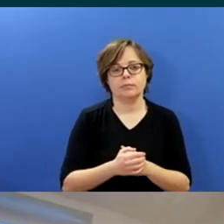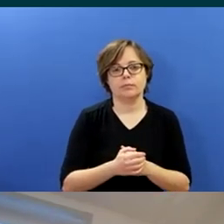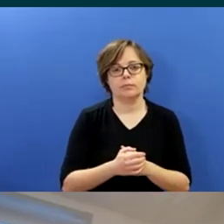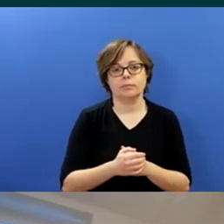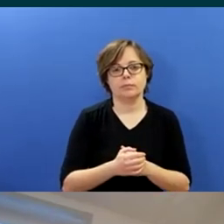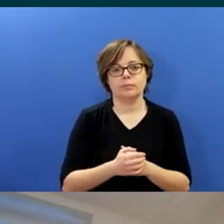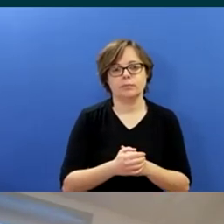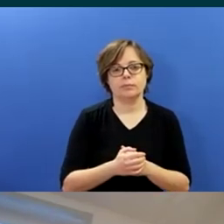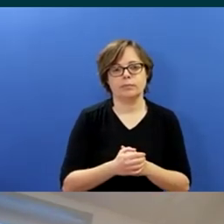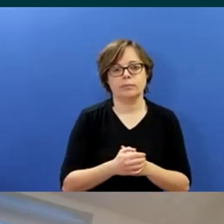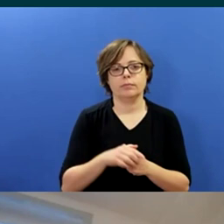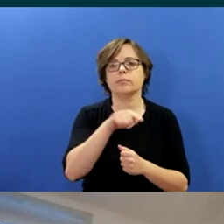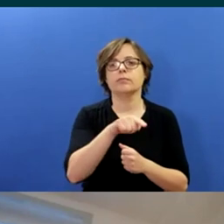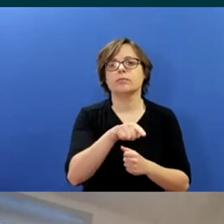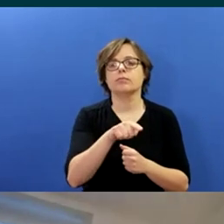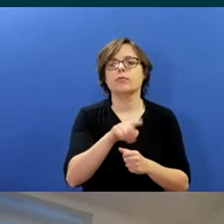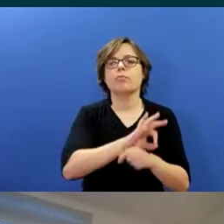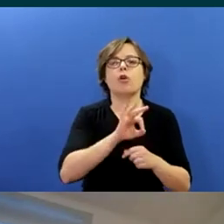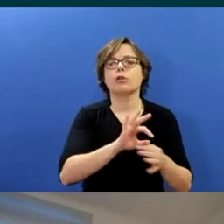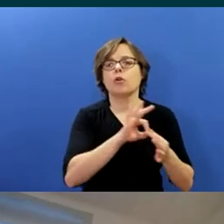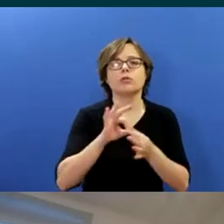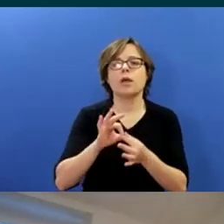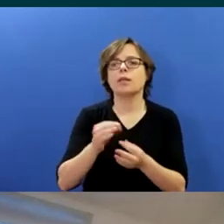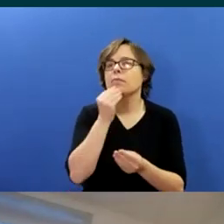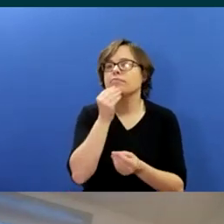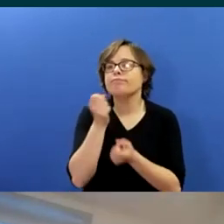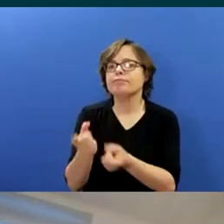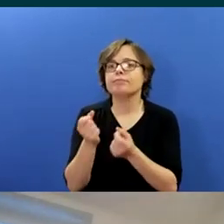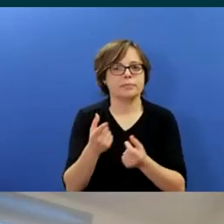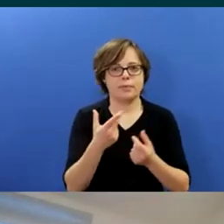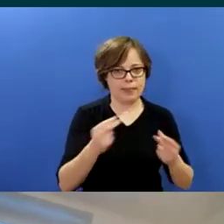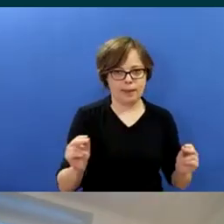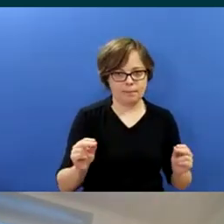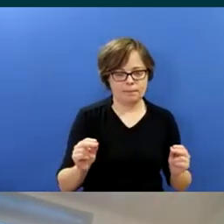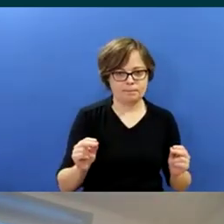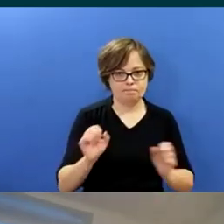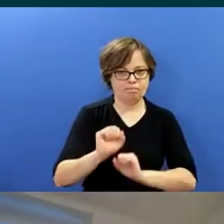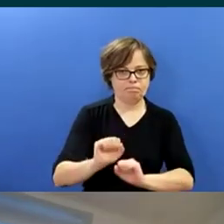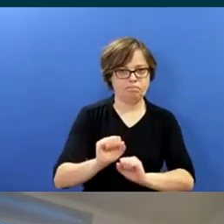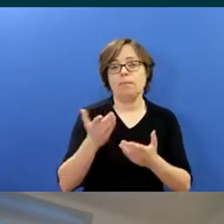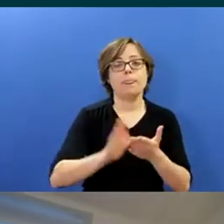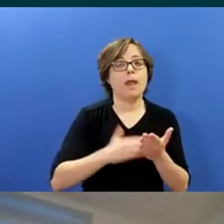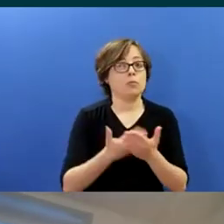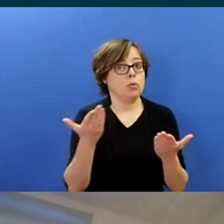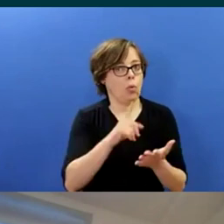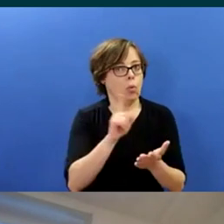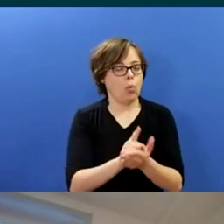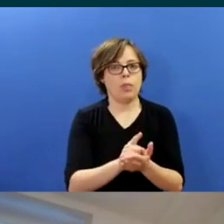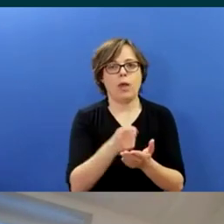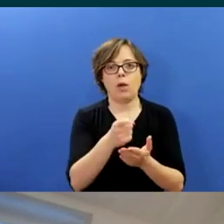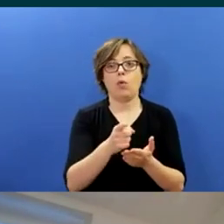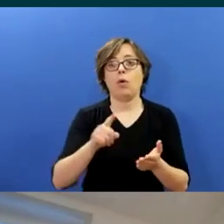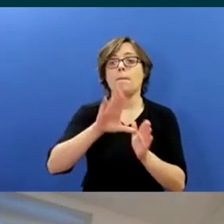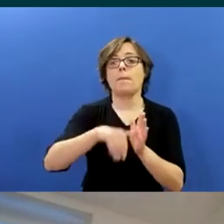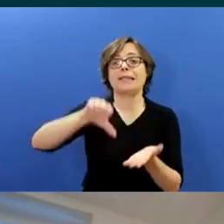our project, they were able to bring the food safe banquet in Thun to the city center, and that has also a very a